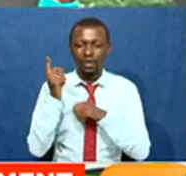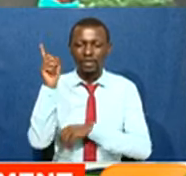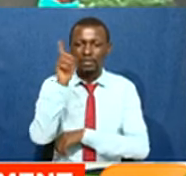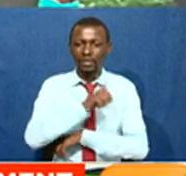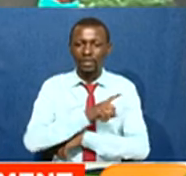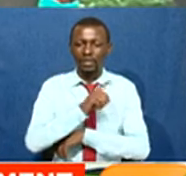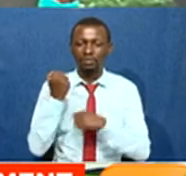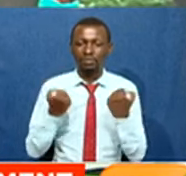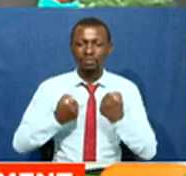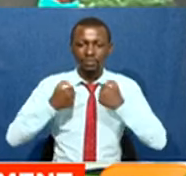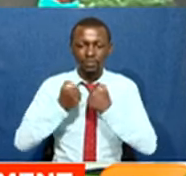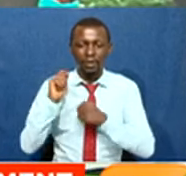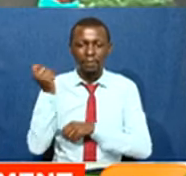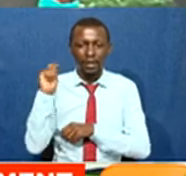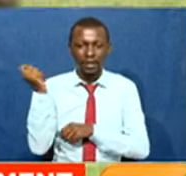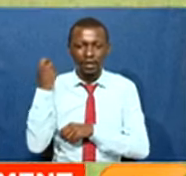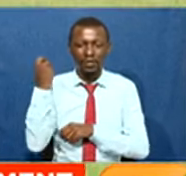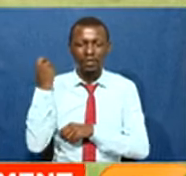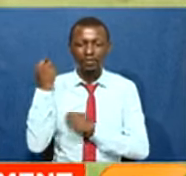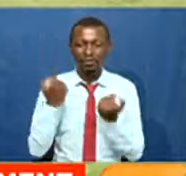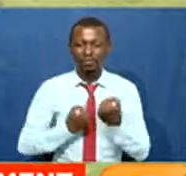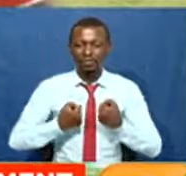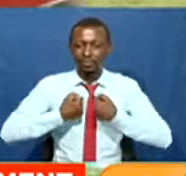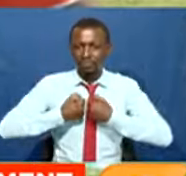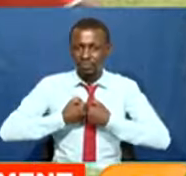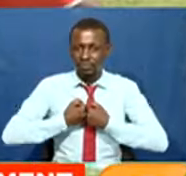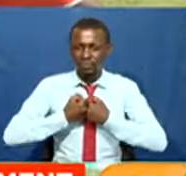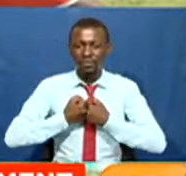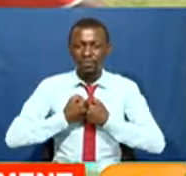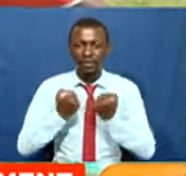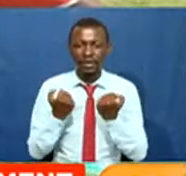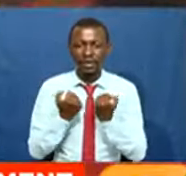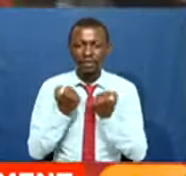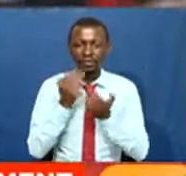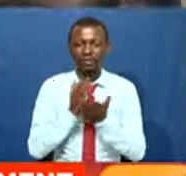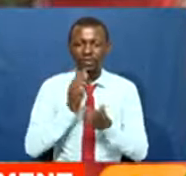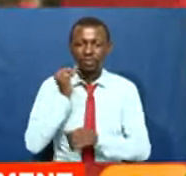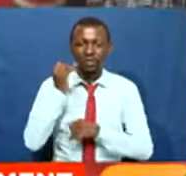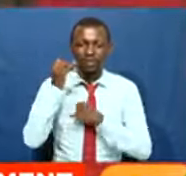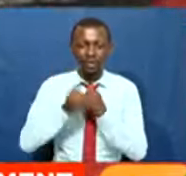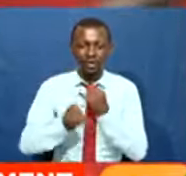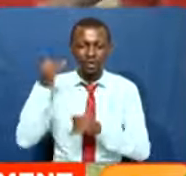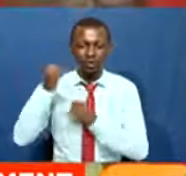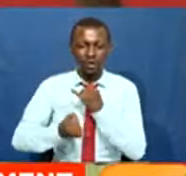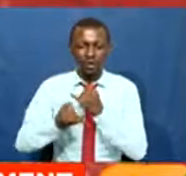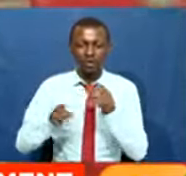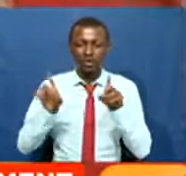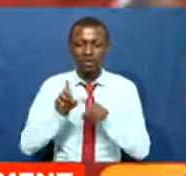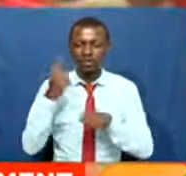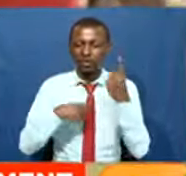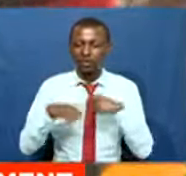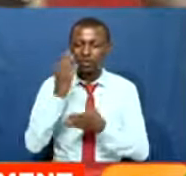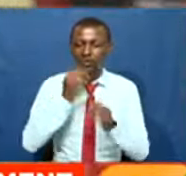Bingu National Stadium. So the tournament will be played at the knockout format with two semi-finals and a final for the semis winners,